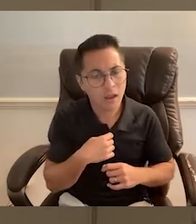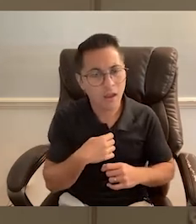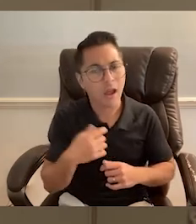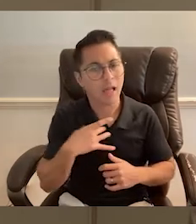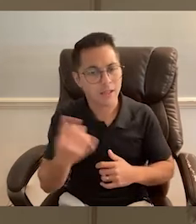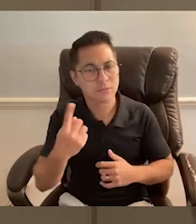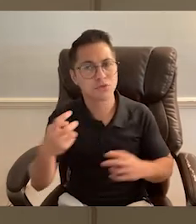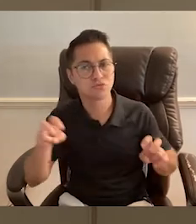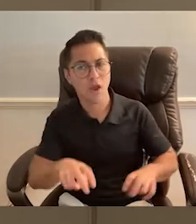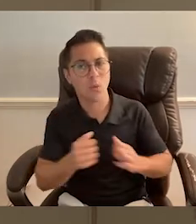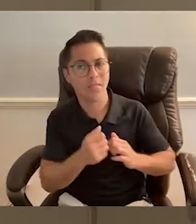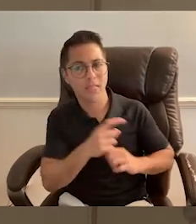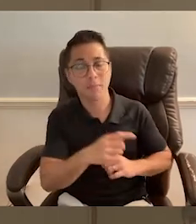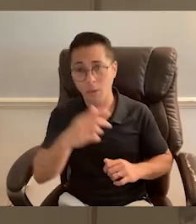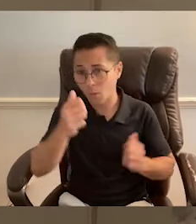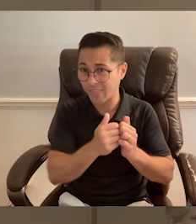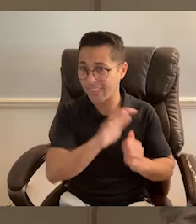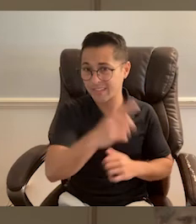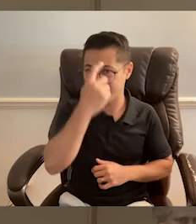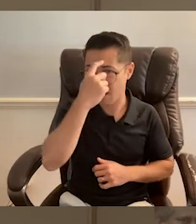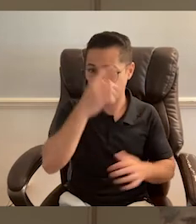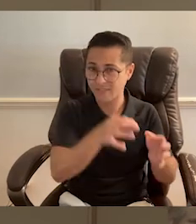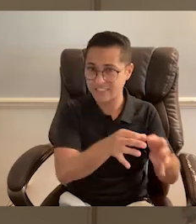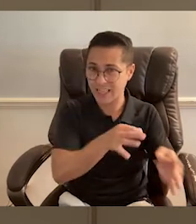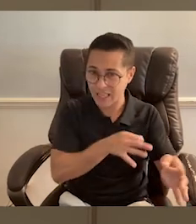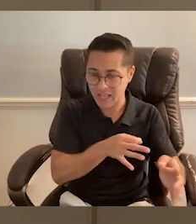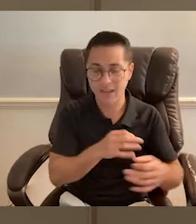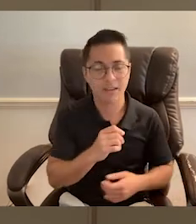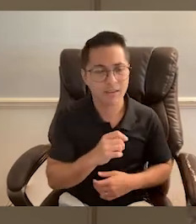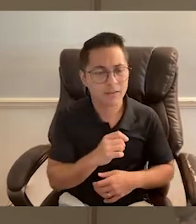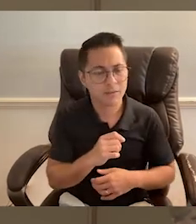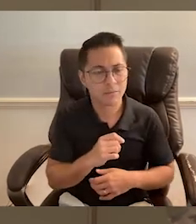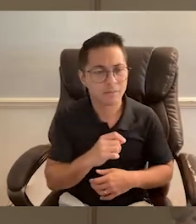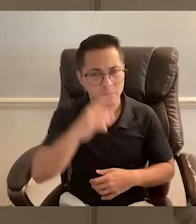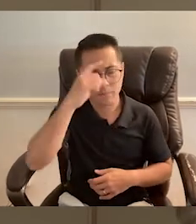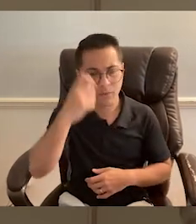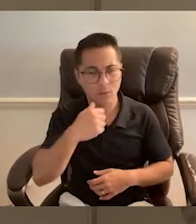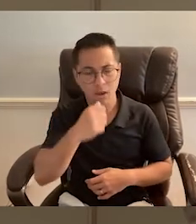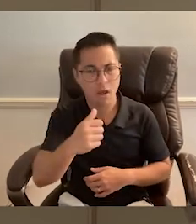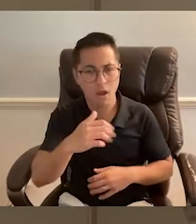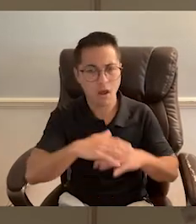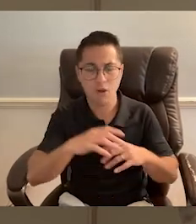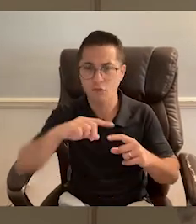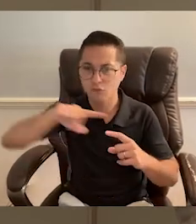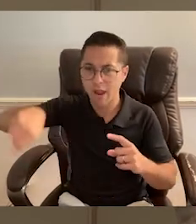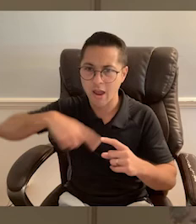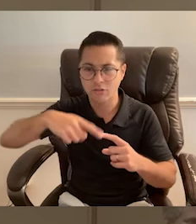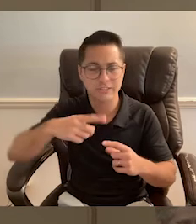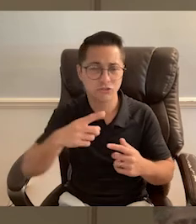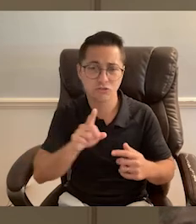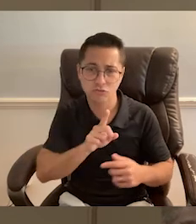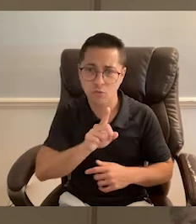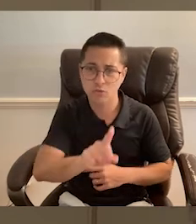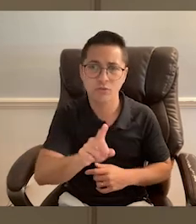bikes. So we can talk. I mean, we love those kind of needs because, like I mentioned, those are real needs, and we kind